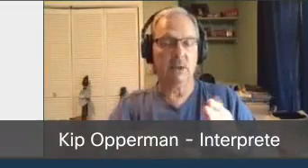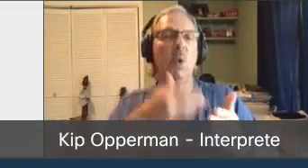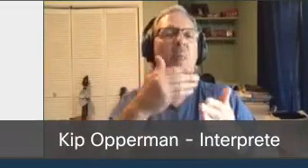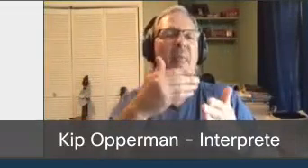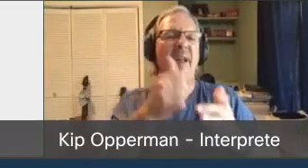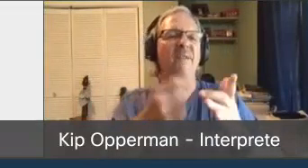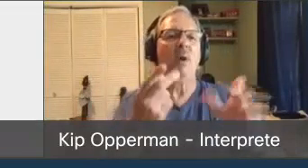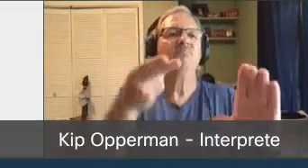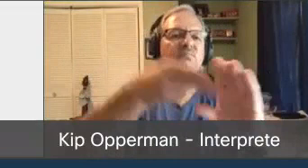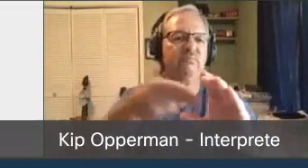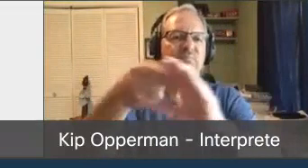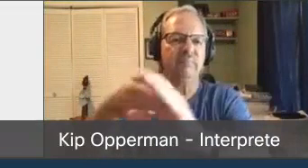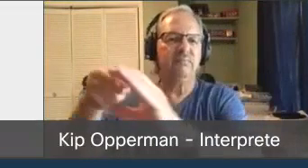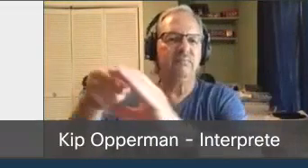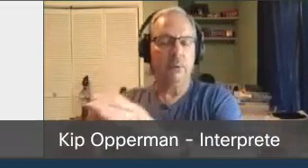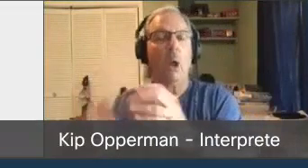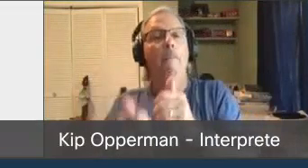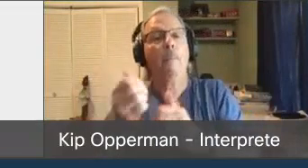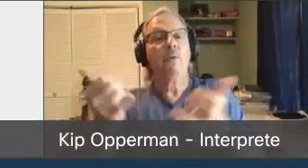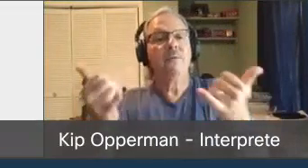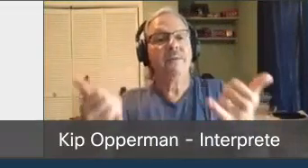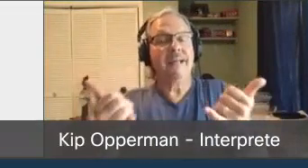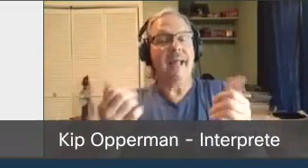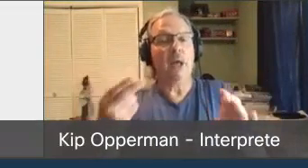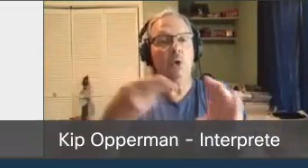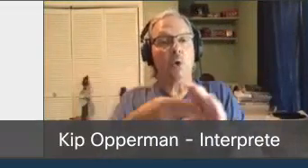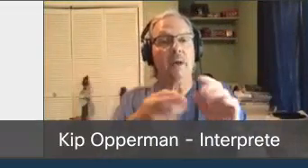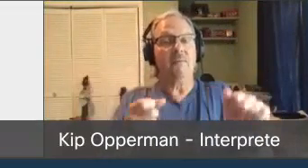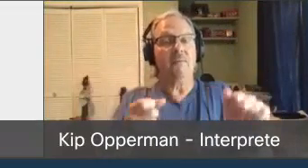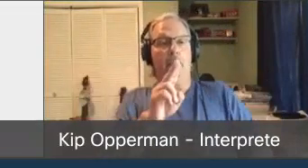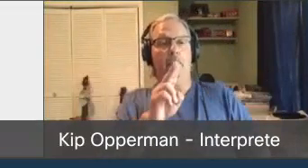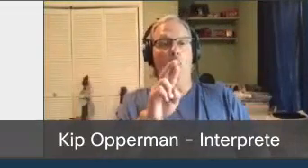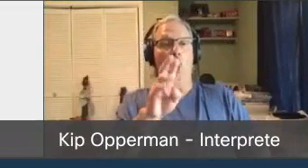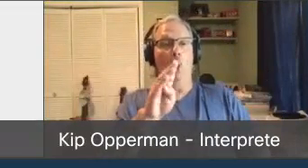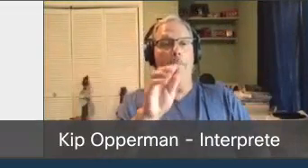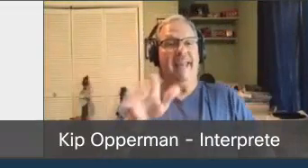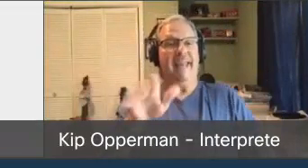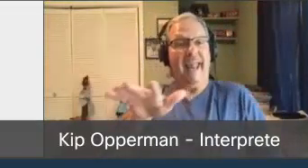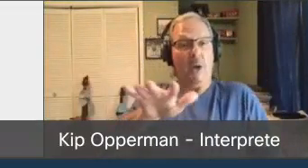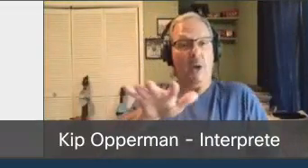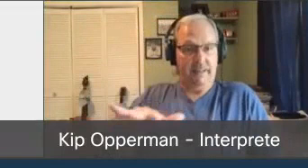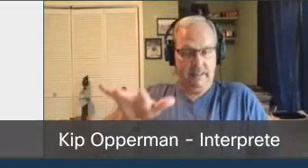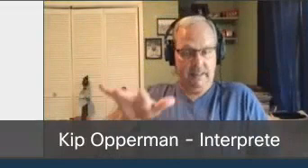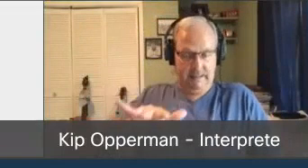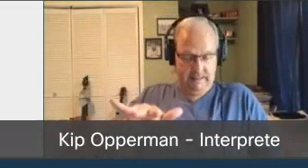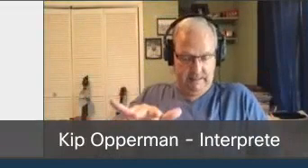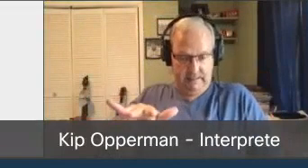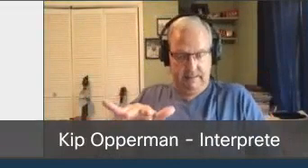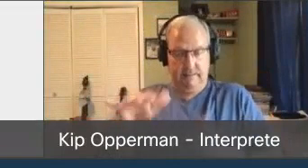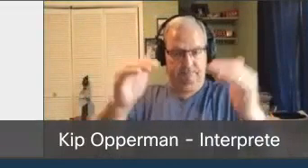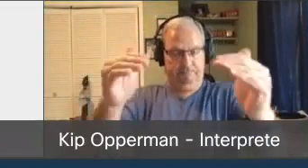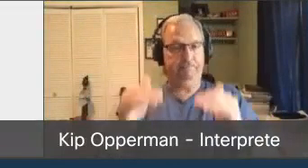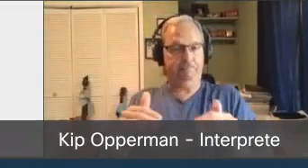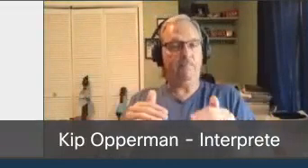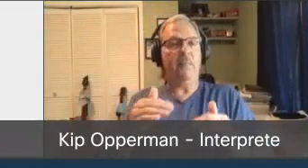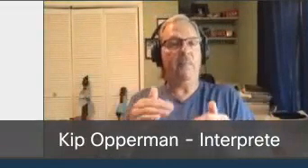participated. So most of you today are joining from urban areas and followed next by rural